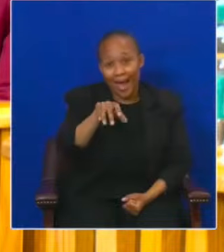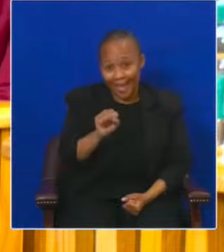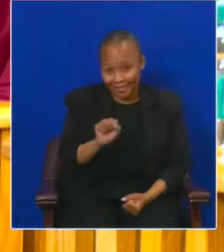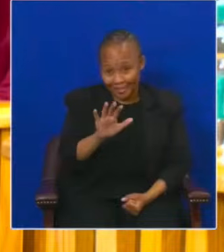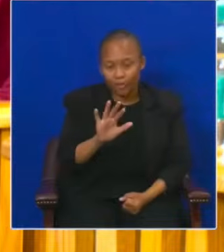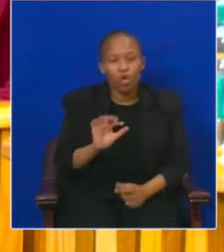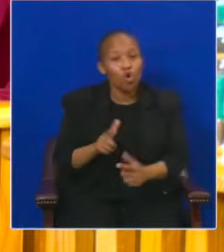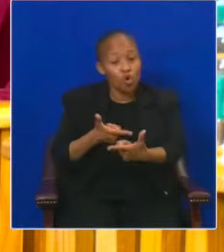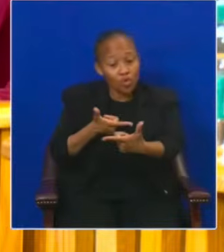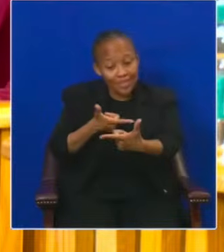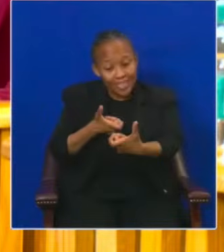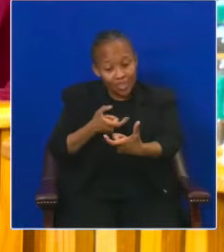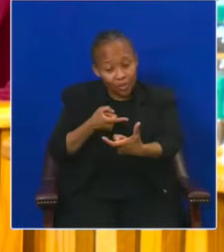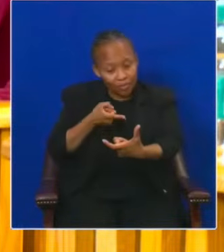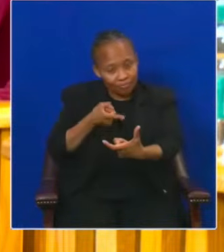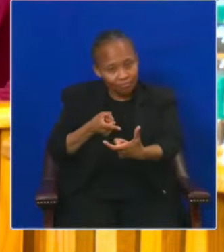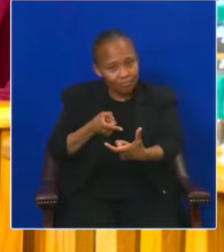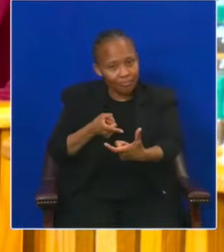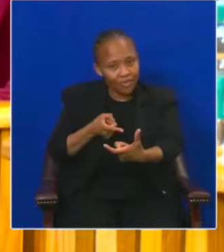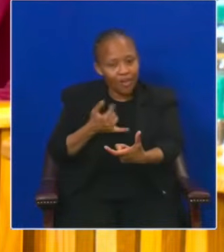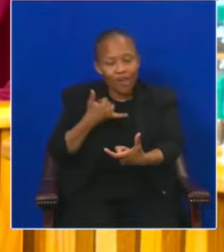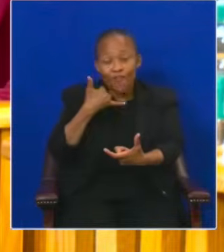his personal number was reflected.